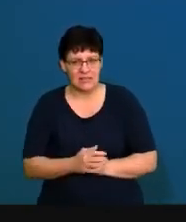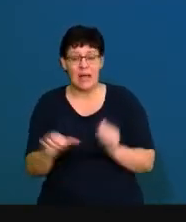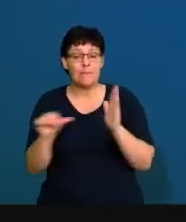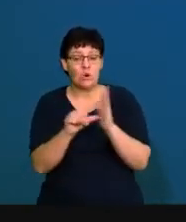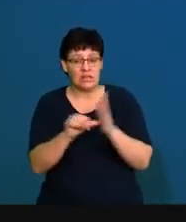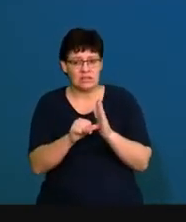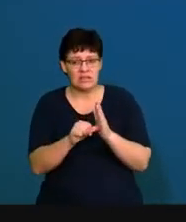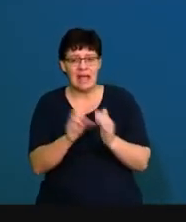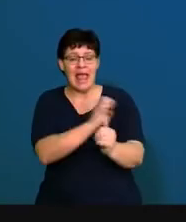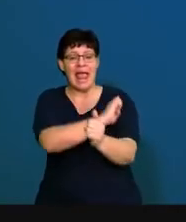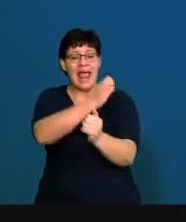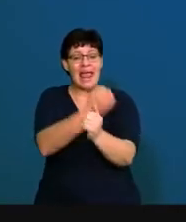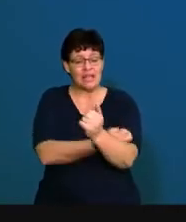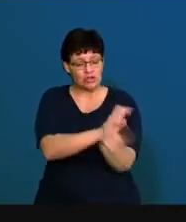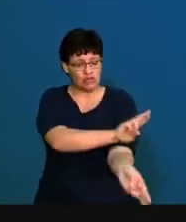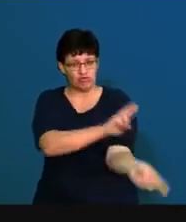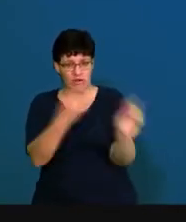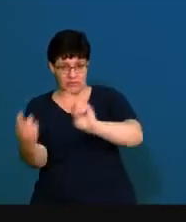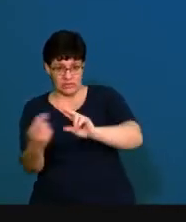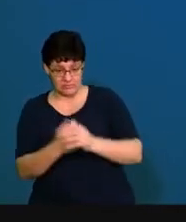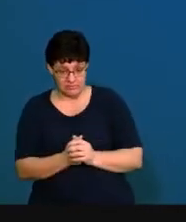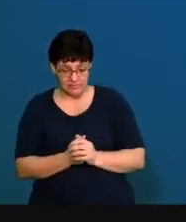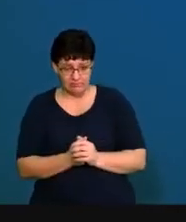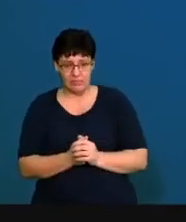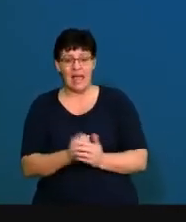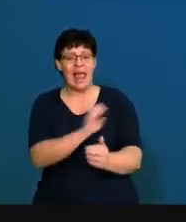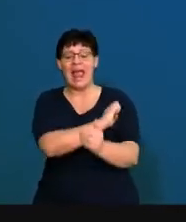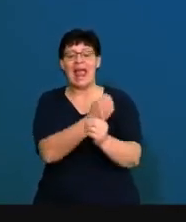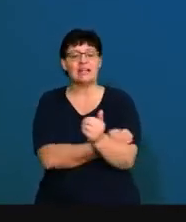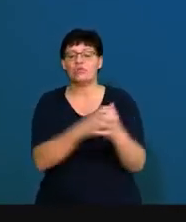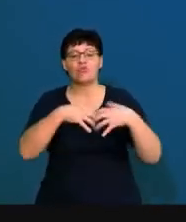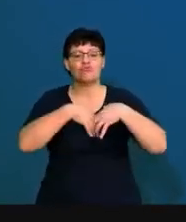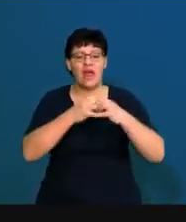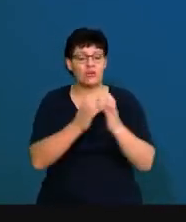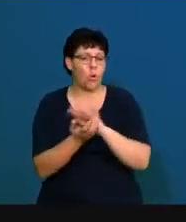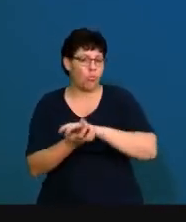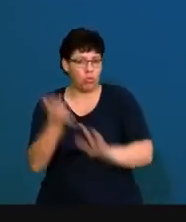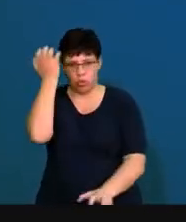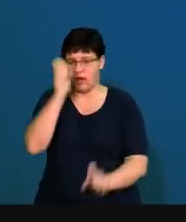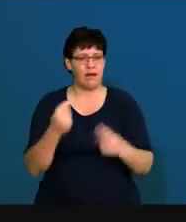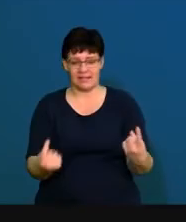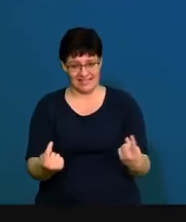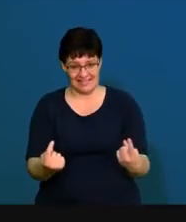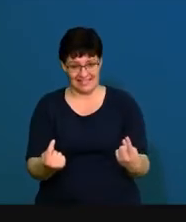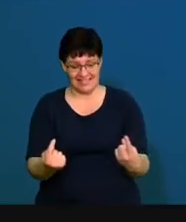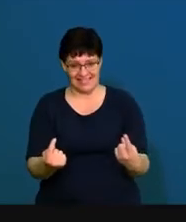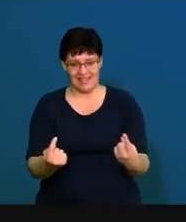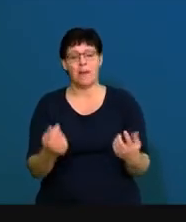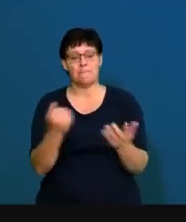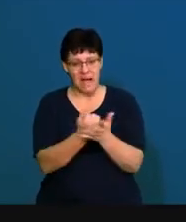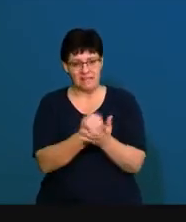this question is about the energy transformation, okay? Remember, energy cannot be created or destroyed as we know it. It should